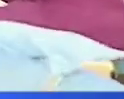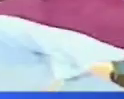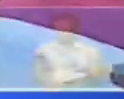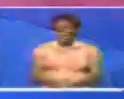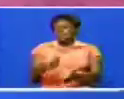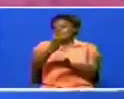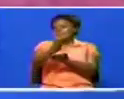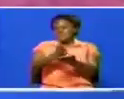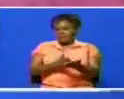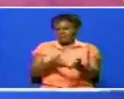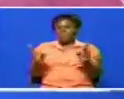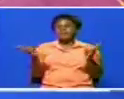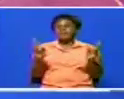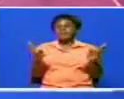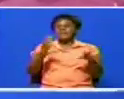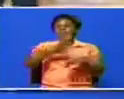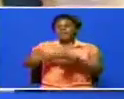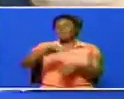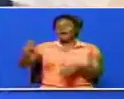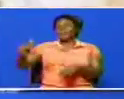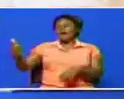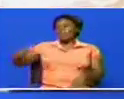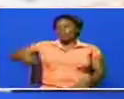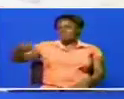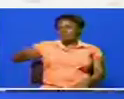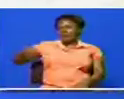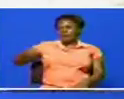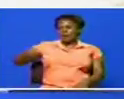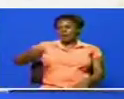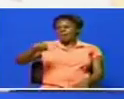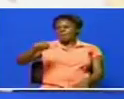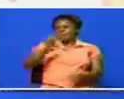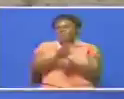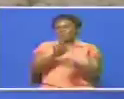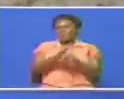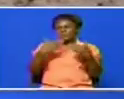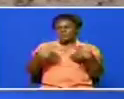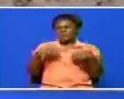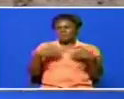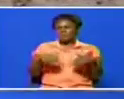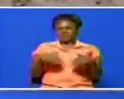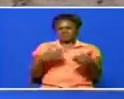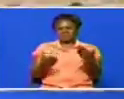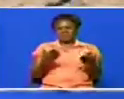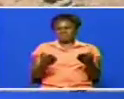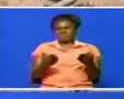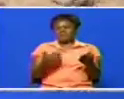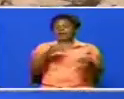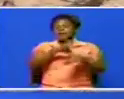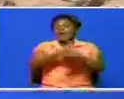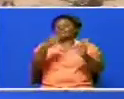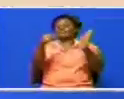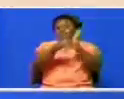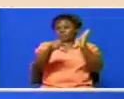Although there are those who are already getting creative on how to cope with the ban, a majority of Kenyans might just find themselves on the wrong side of the